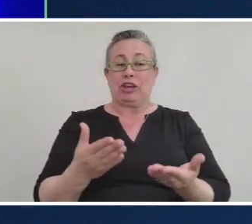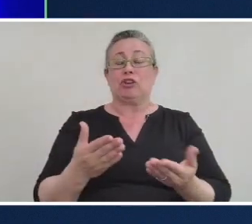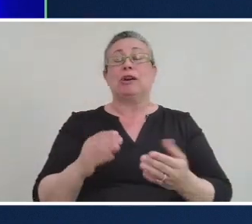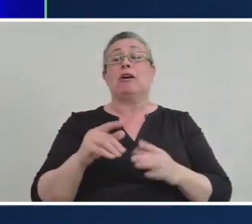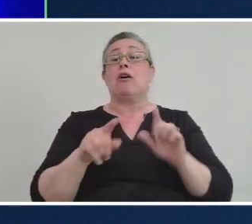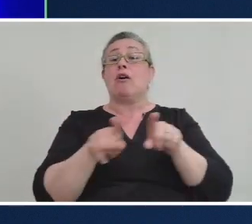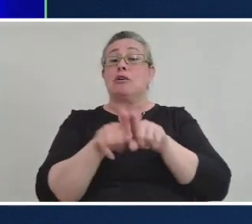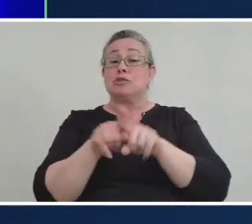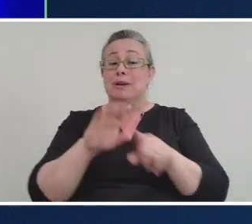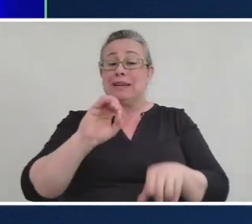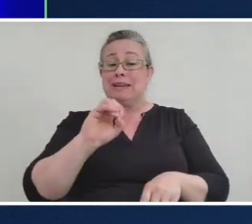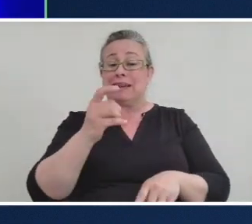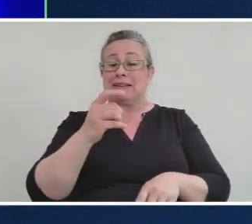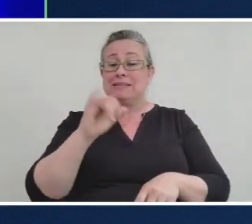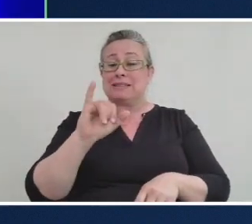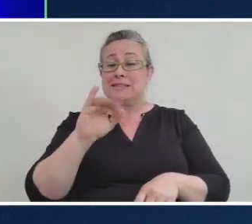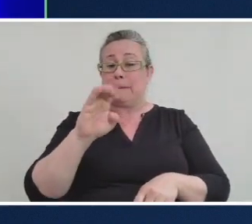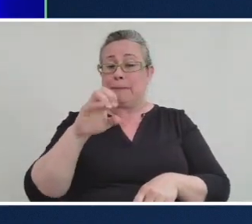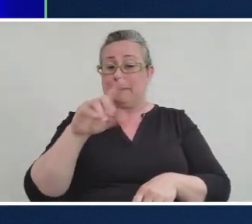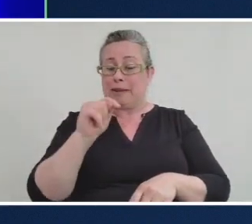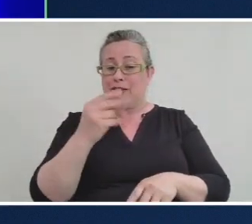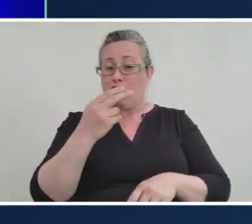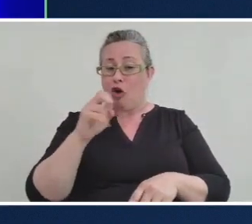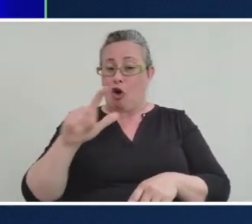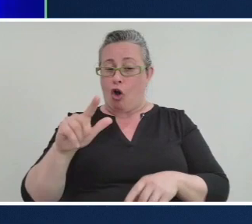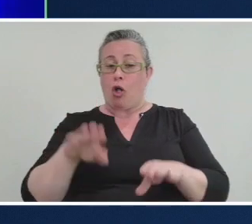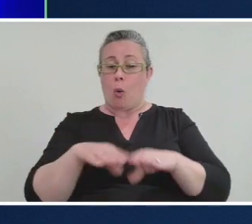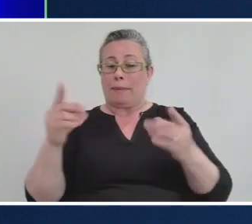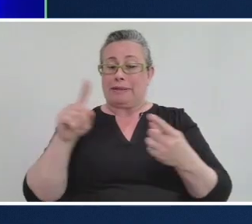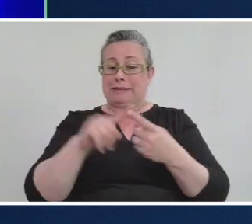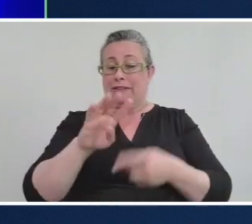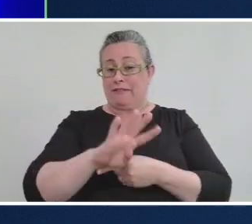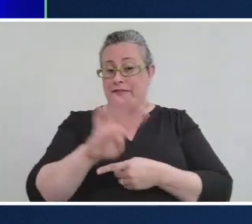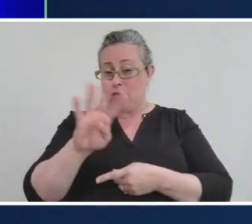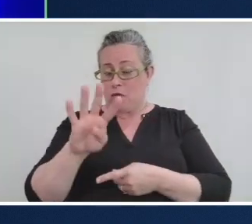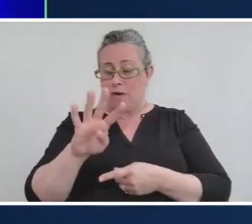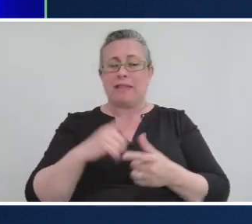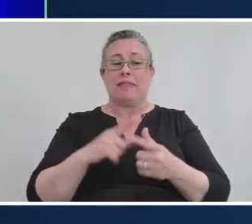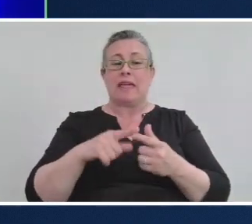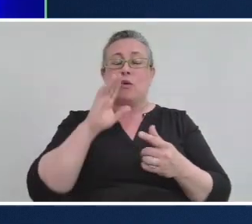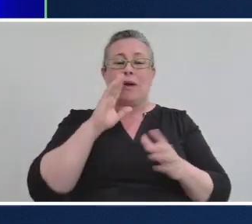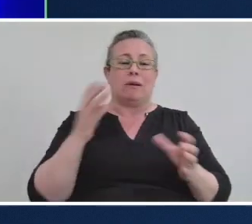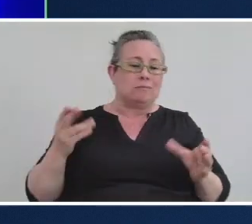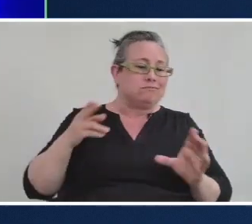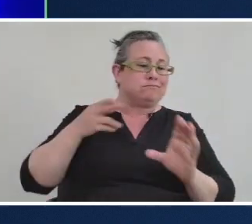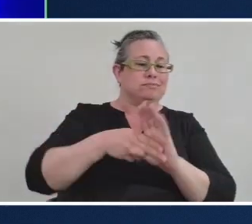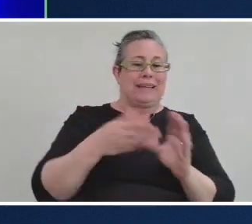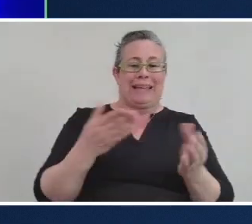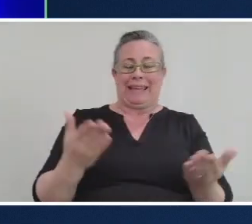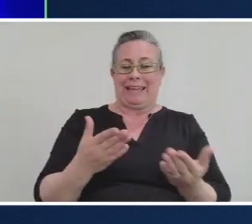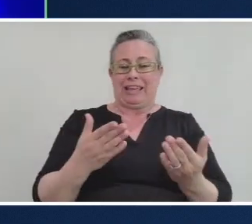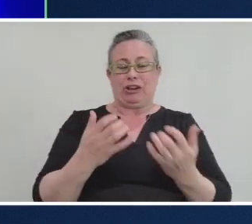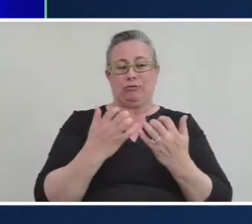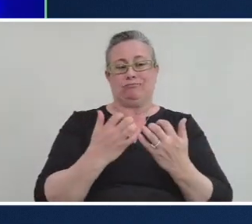person and until 4, and then we'll reconvene in here at 4 for our closing plenary.